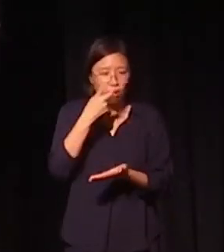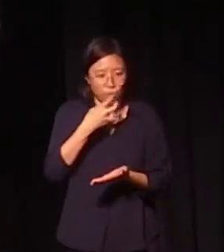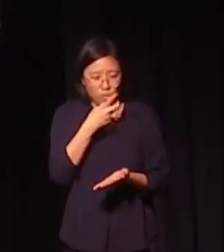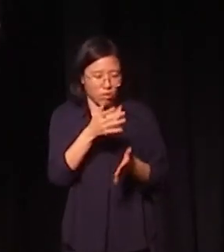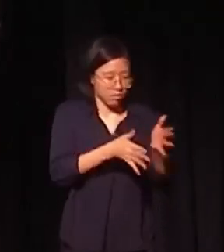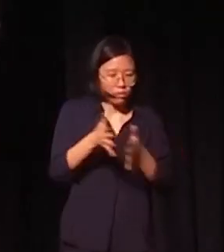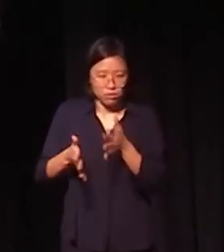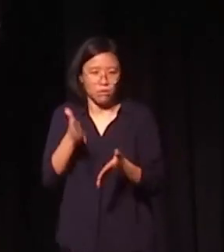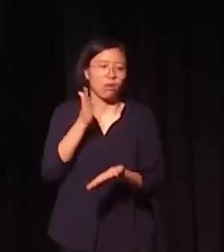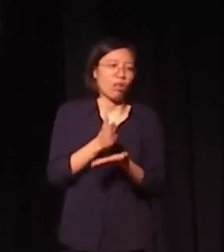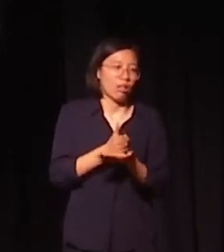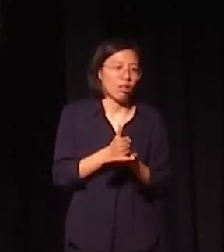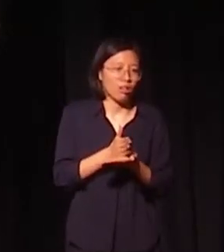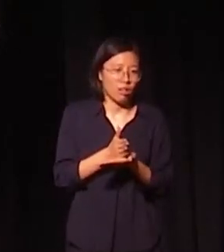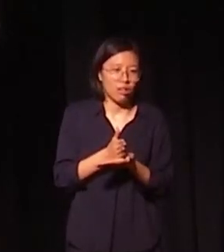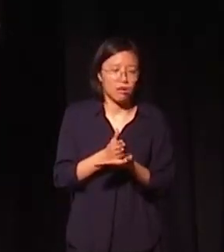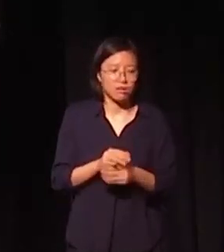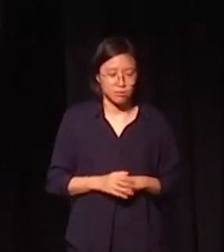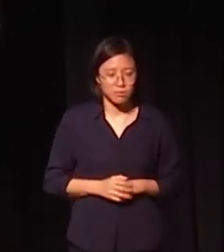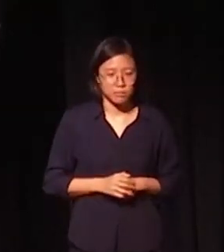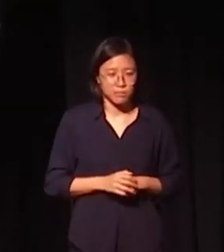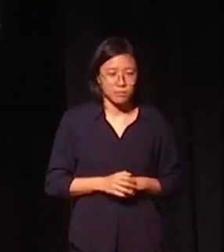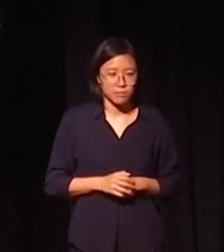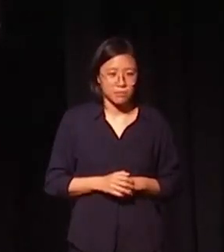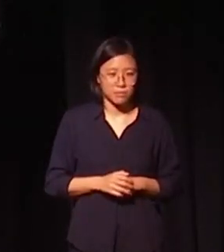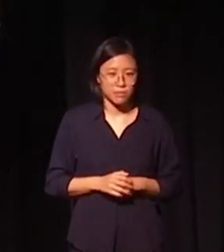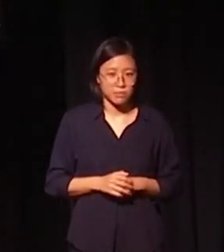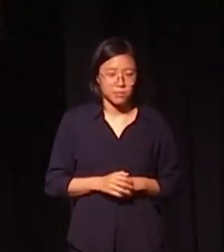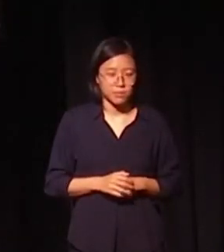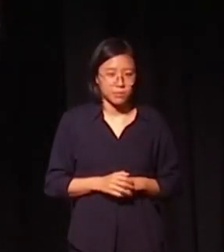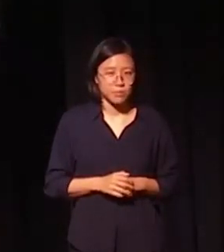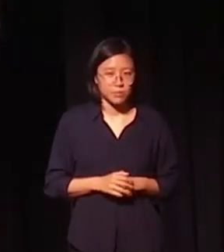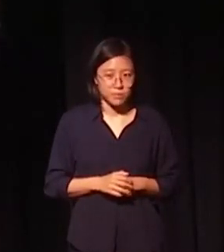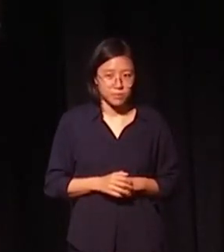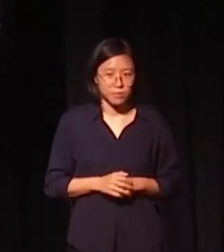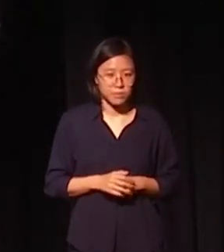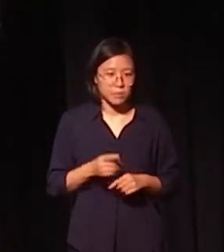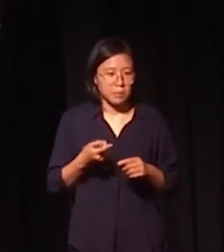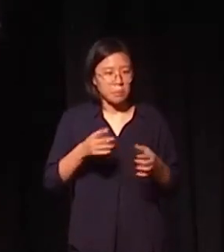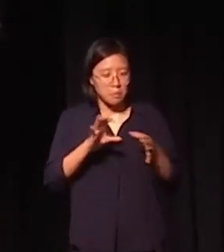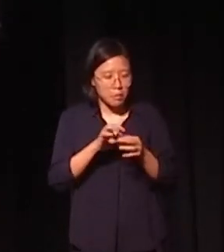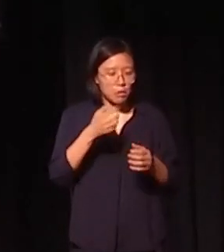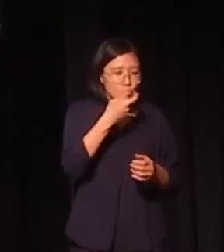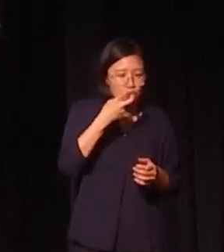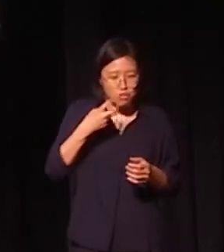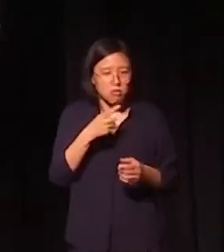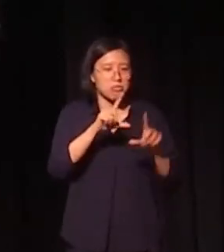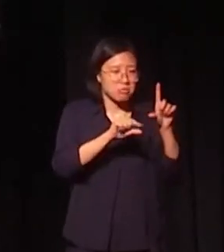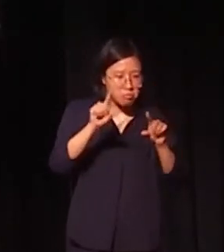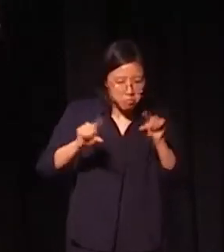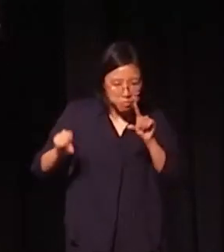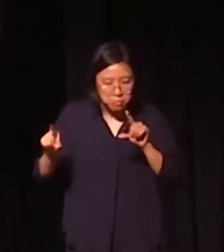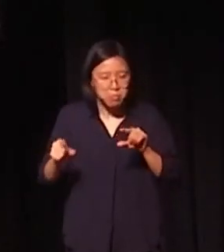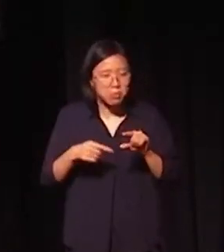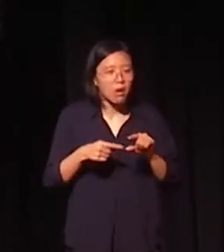So I'd like to assert the fact that when we think about languages and when we think about linguistic diversity, then we need to be thinking about signed languages